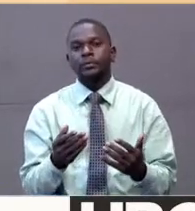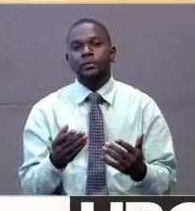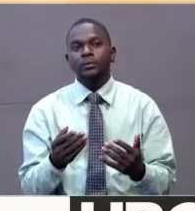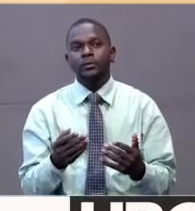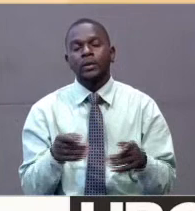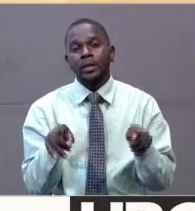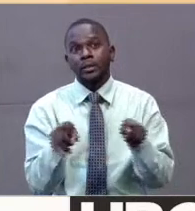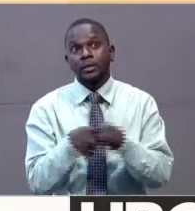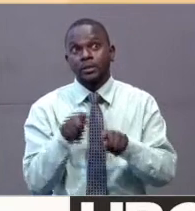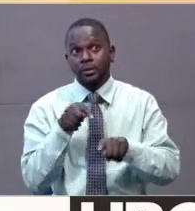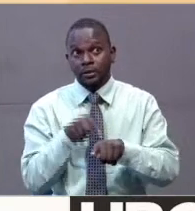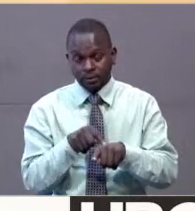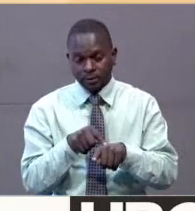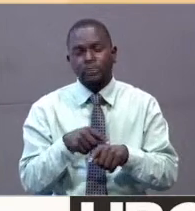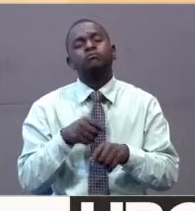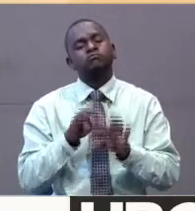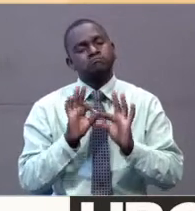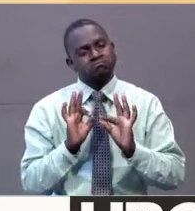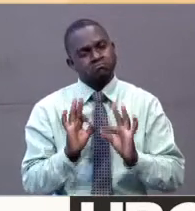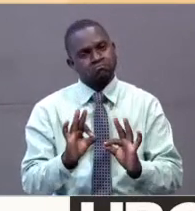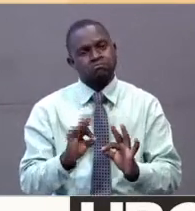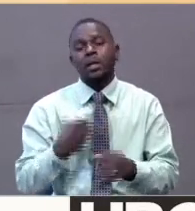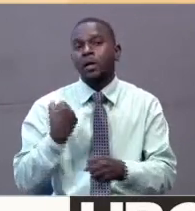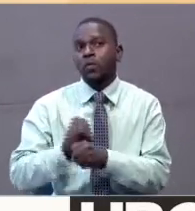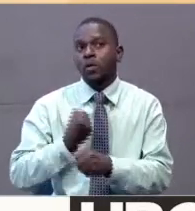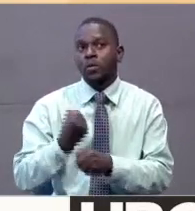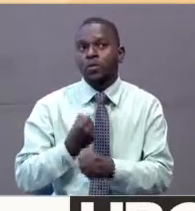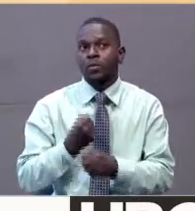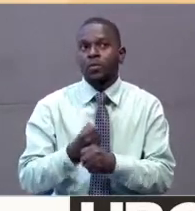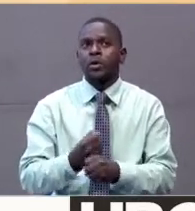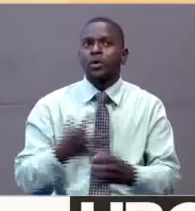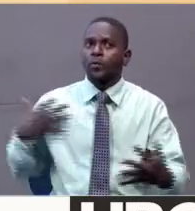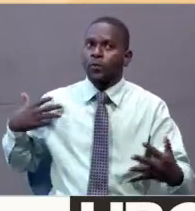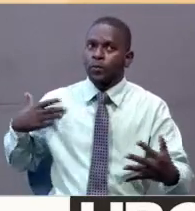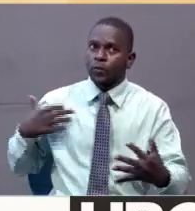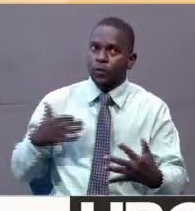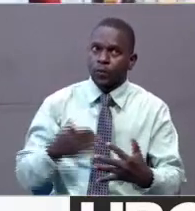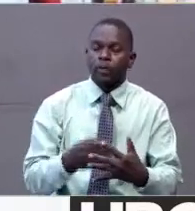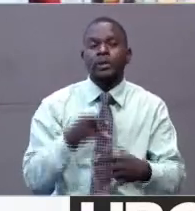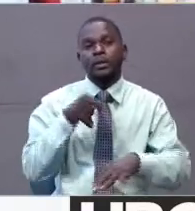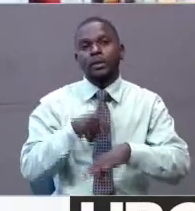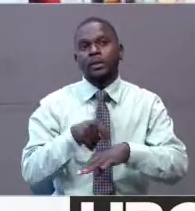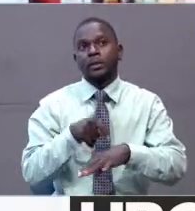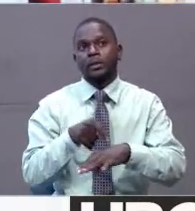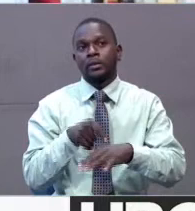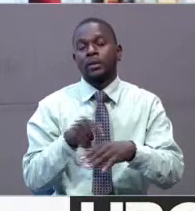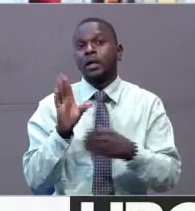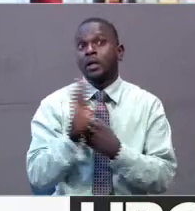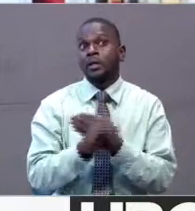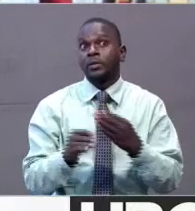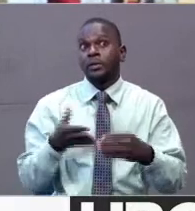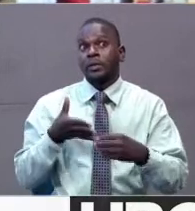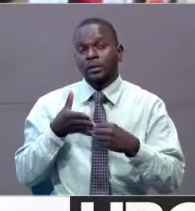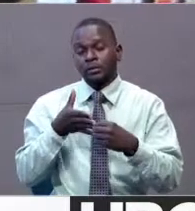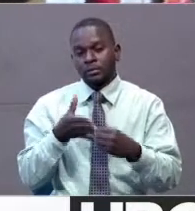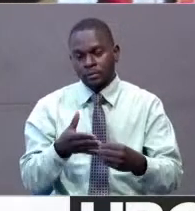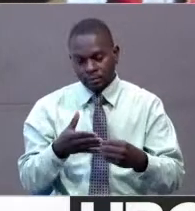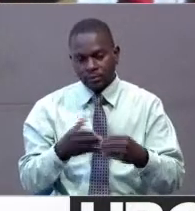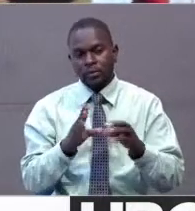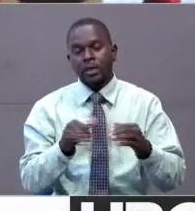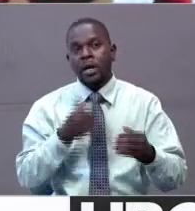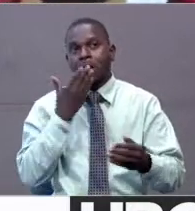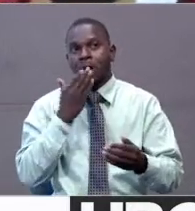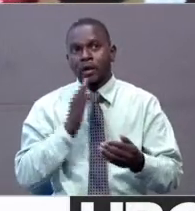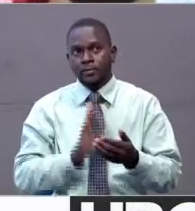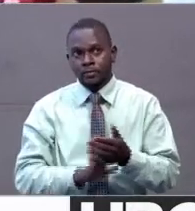as well as credible works which will stand the test of time. The district leadership, however, still